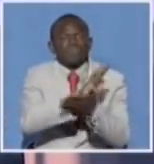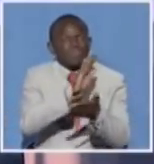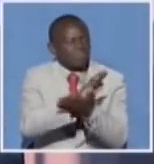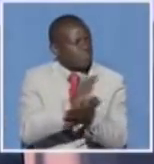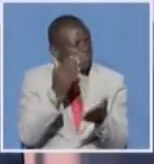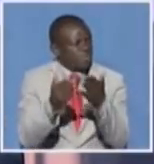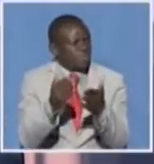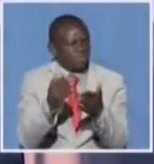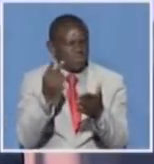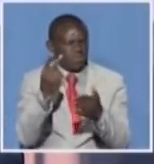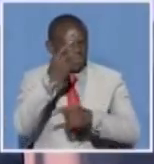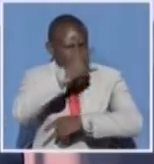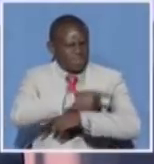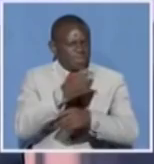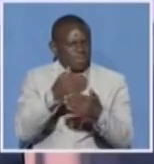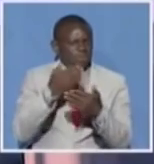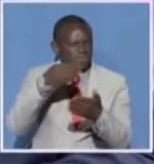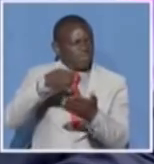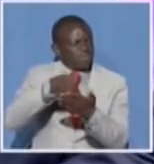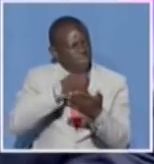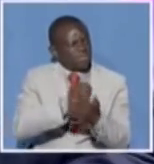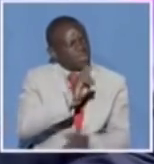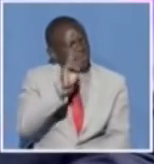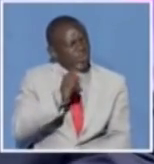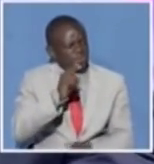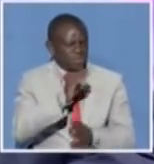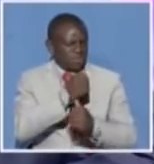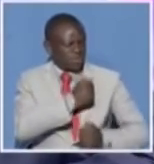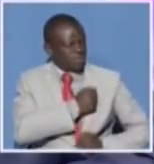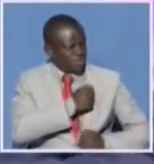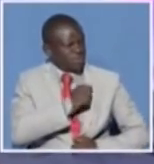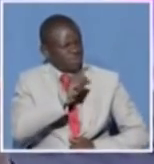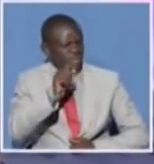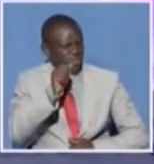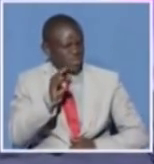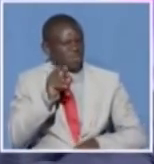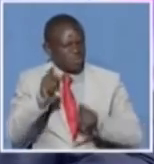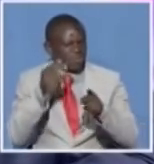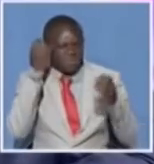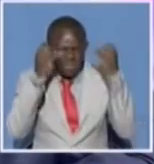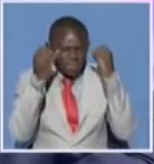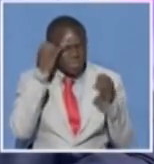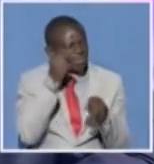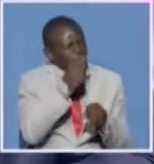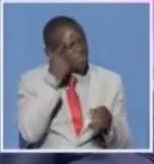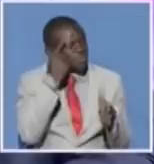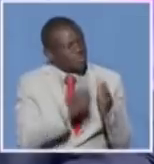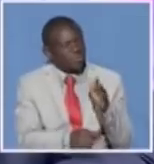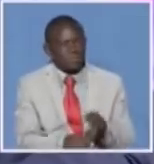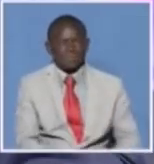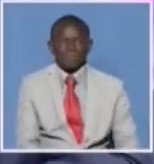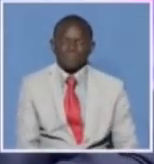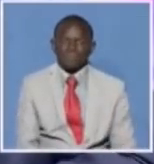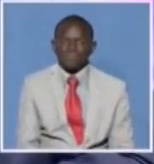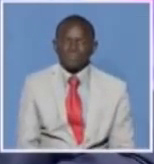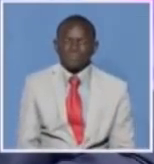Air Force? As a ministry, we continue to explore better